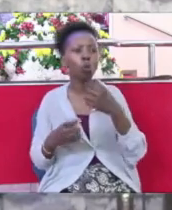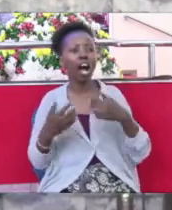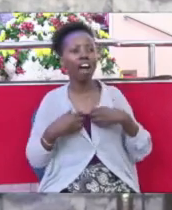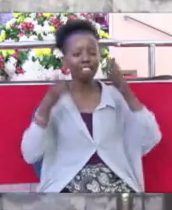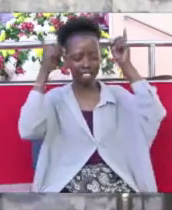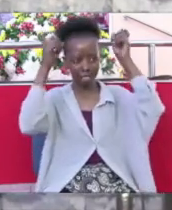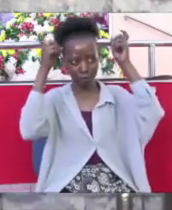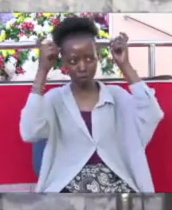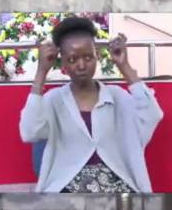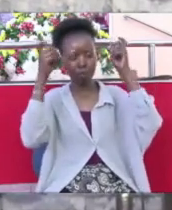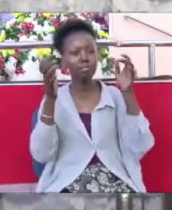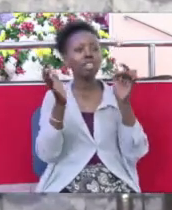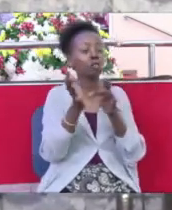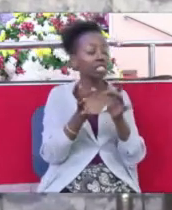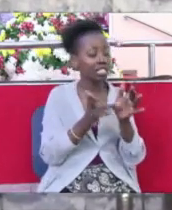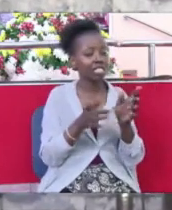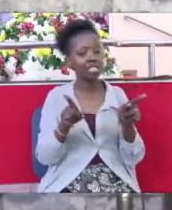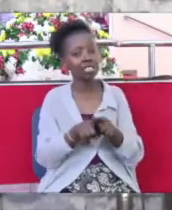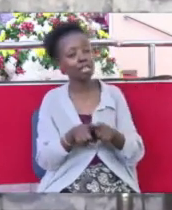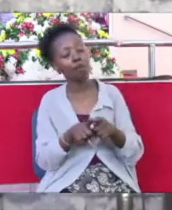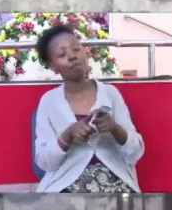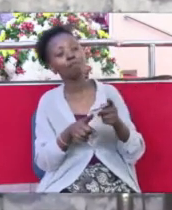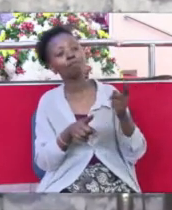possessed. Jesus is the same yesterday and today.